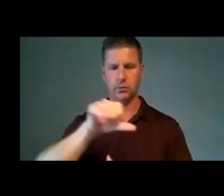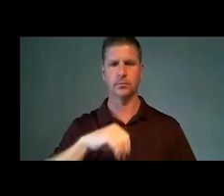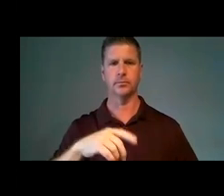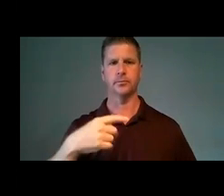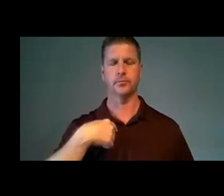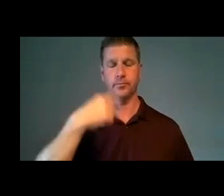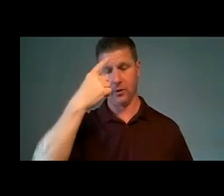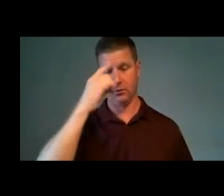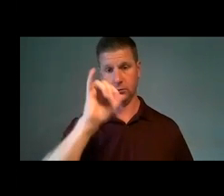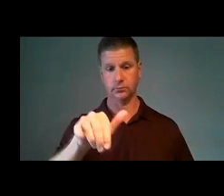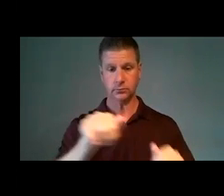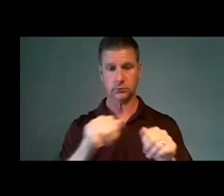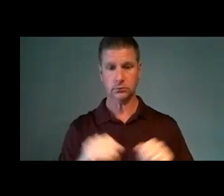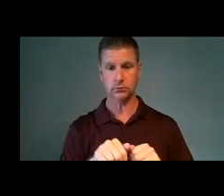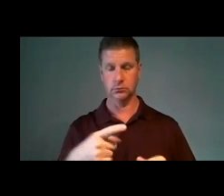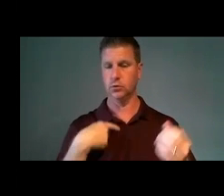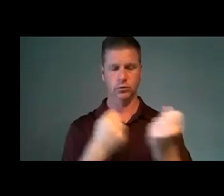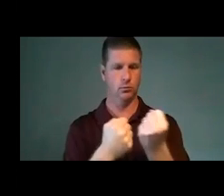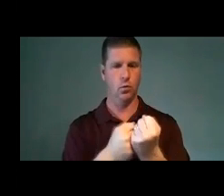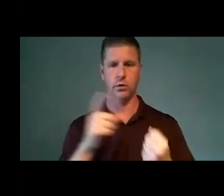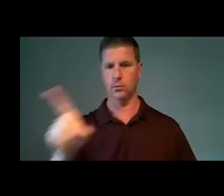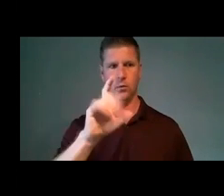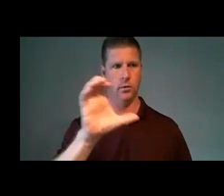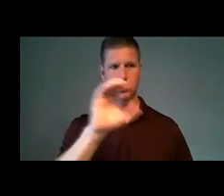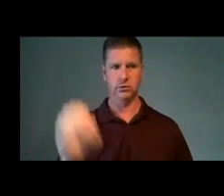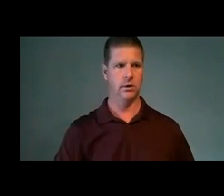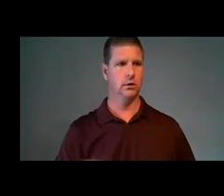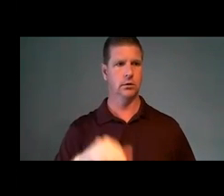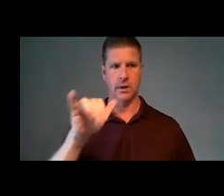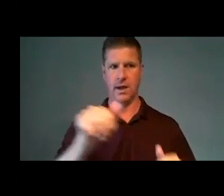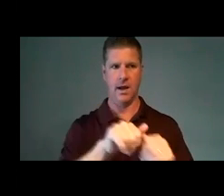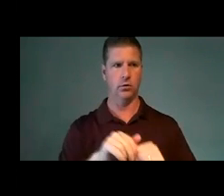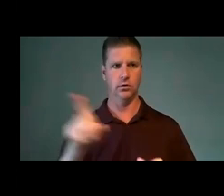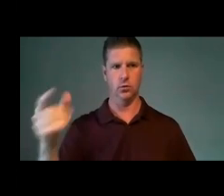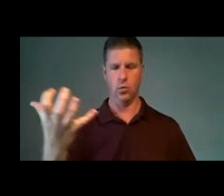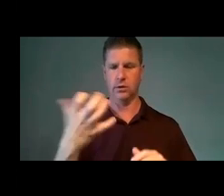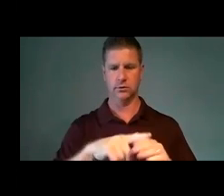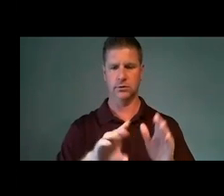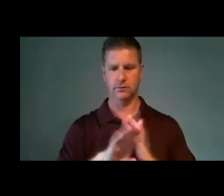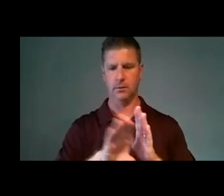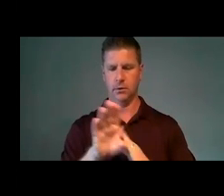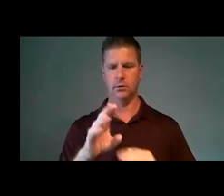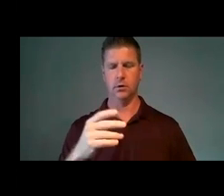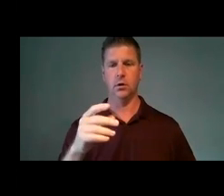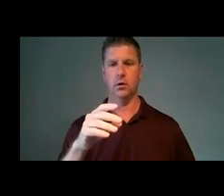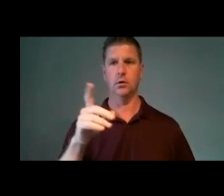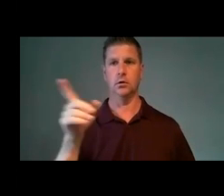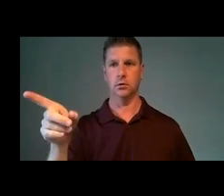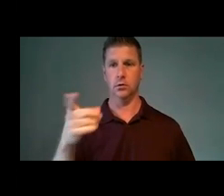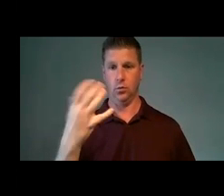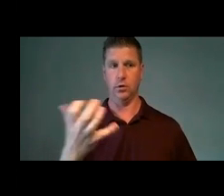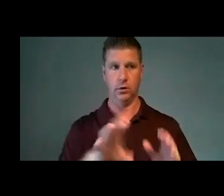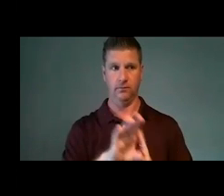that area, I support him 100% with that area that he wants to develop up there. And not only do he want to